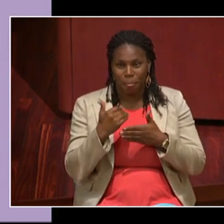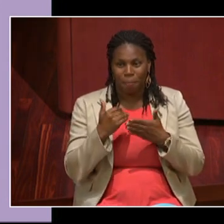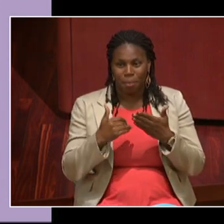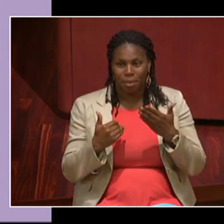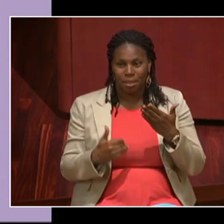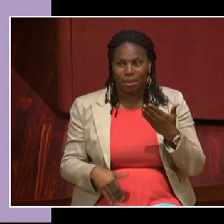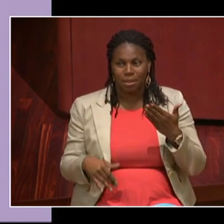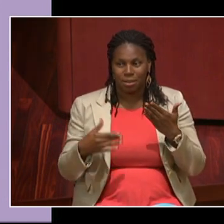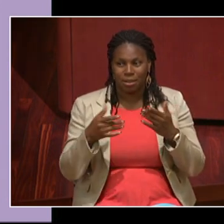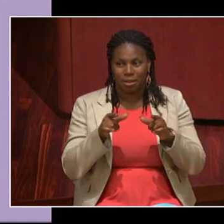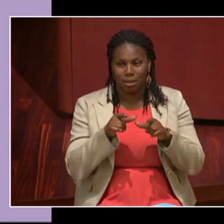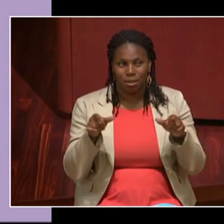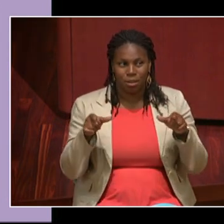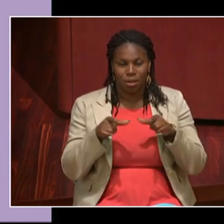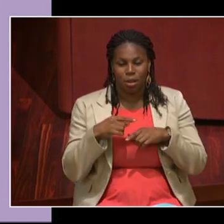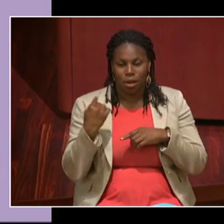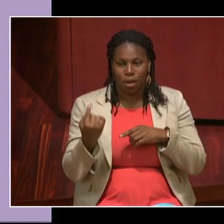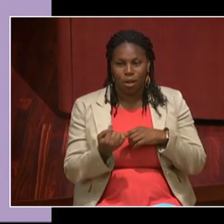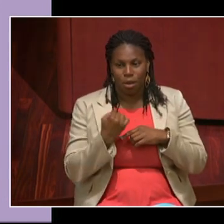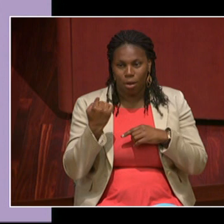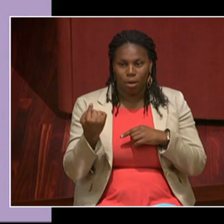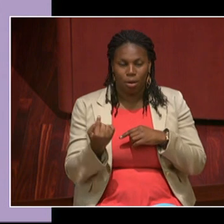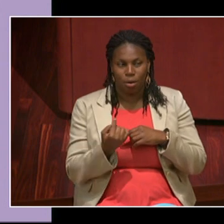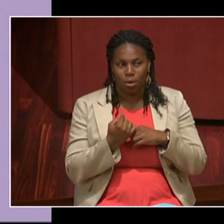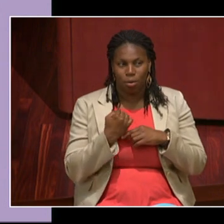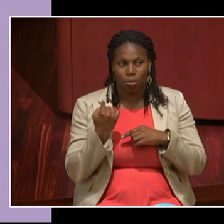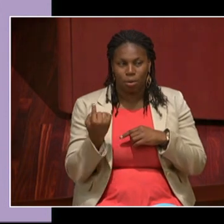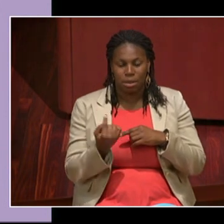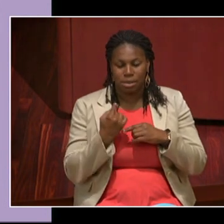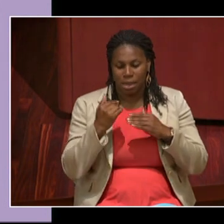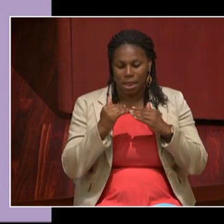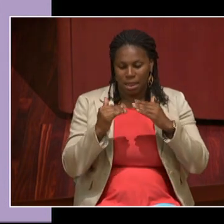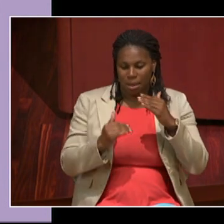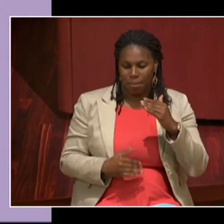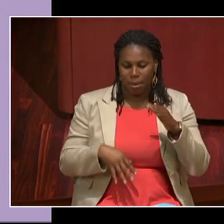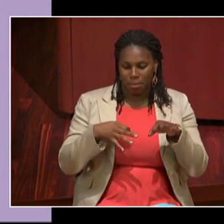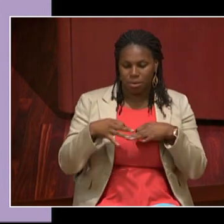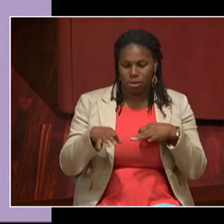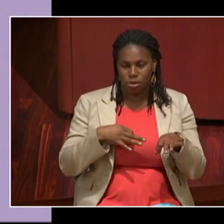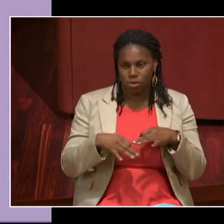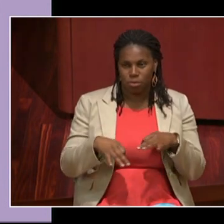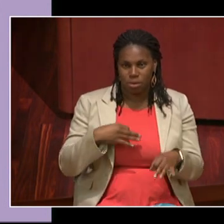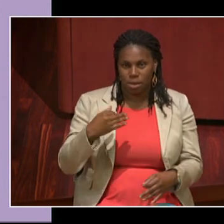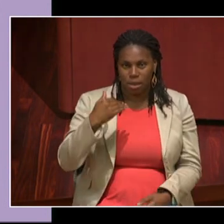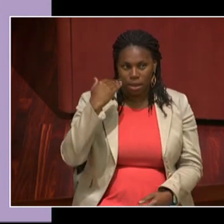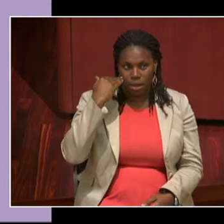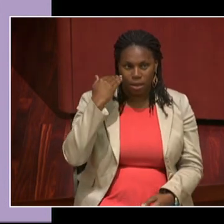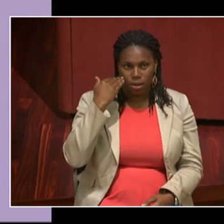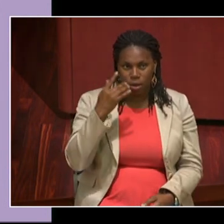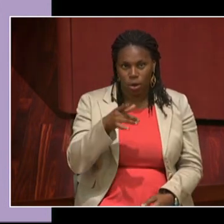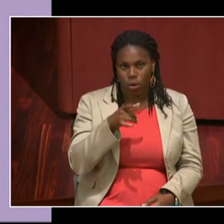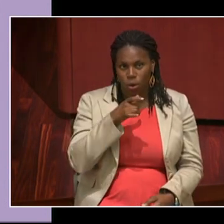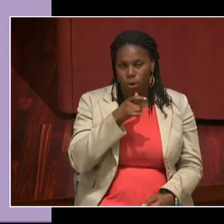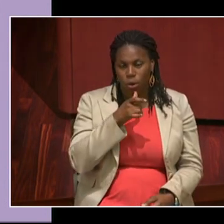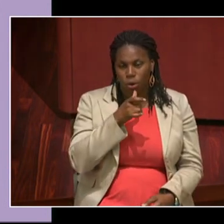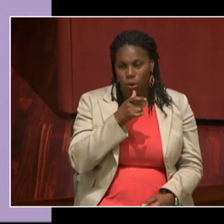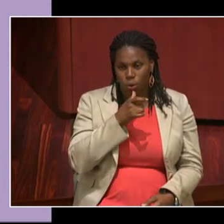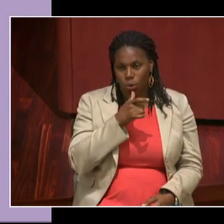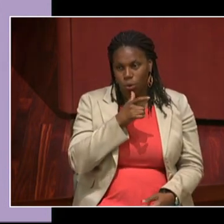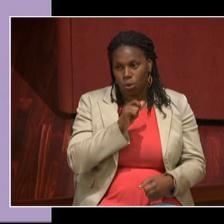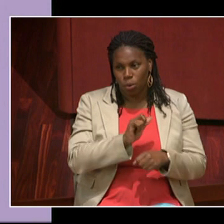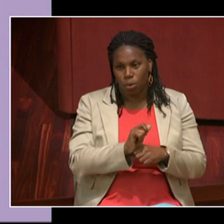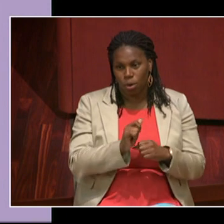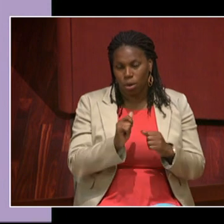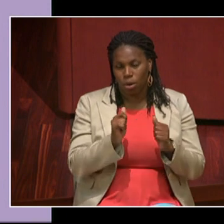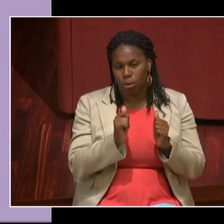online catalog, so it's always good to scroll all the way to the bottom of the description and know who you're needing to work with to place your